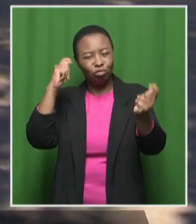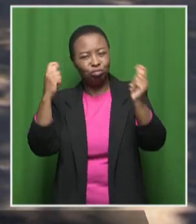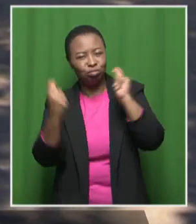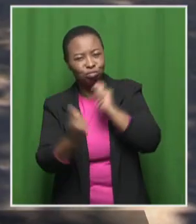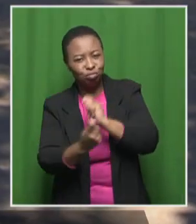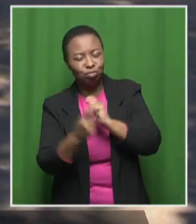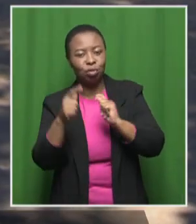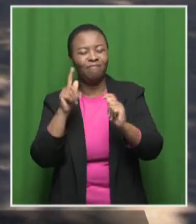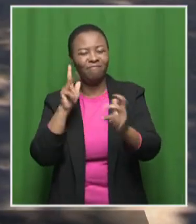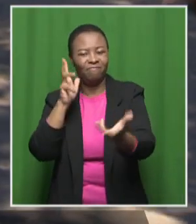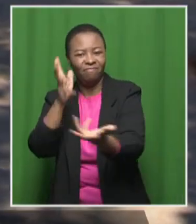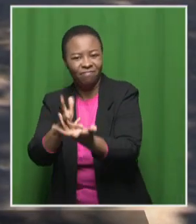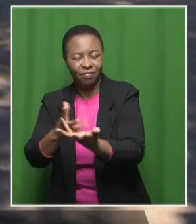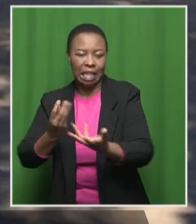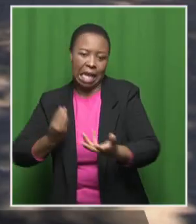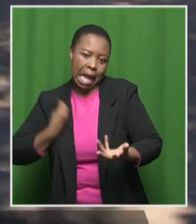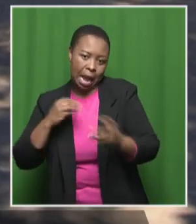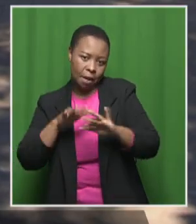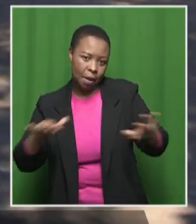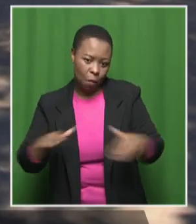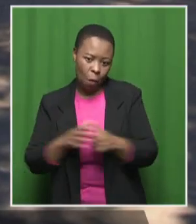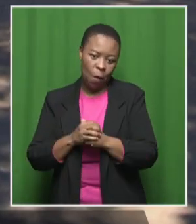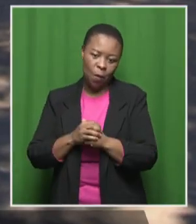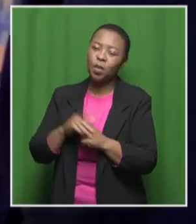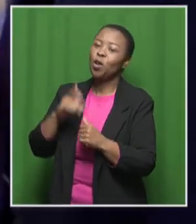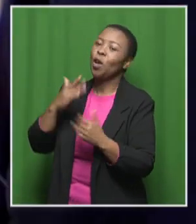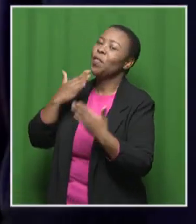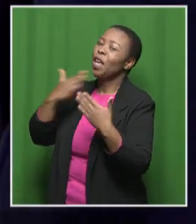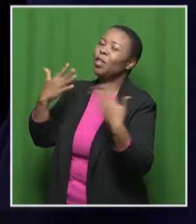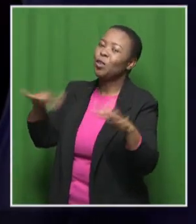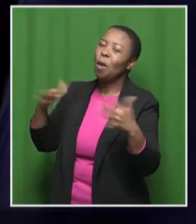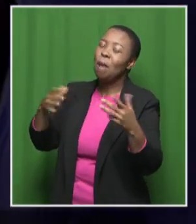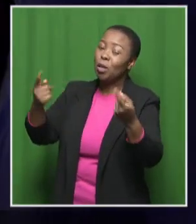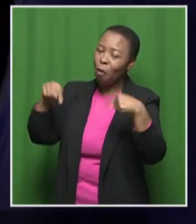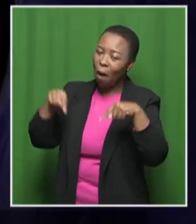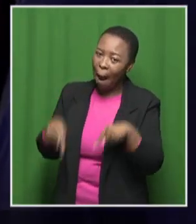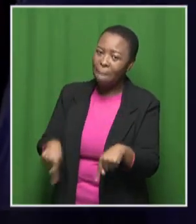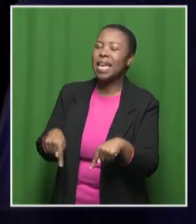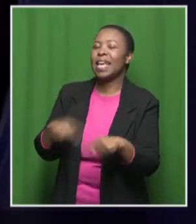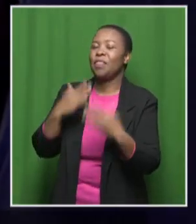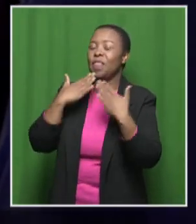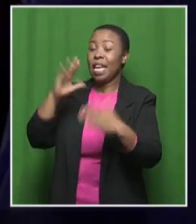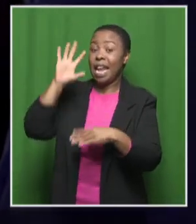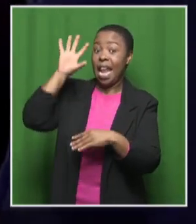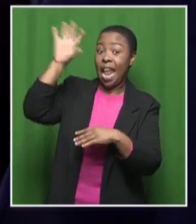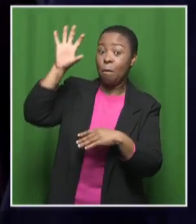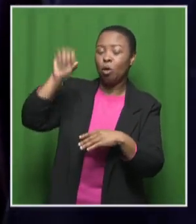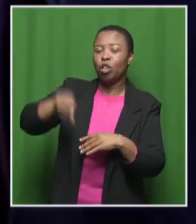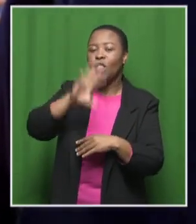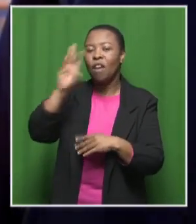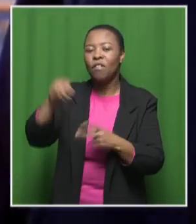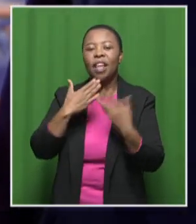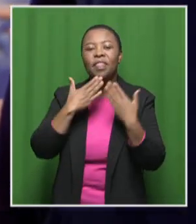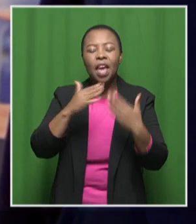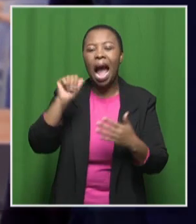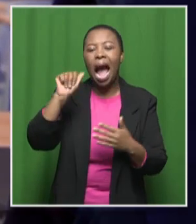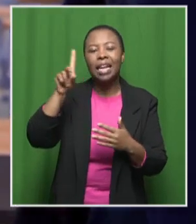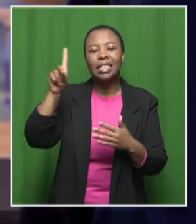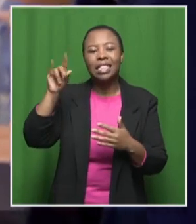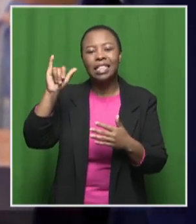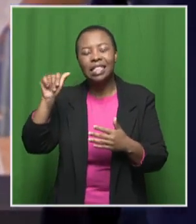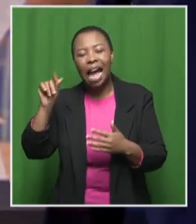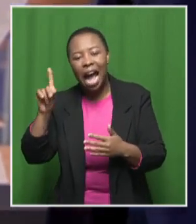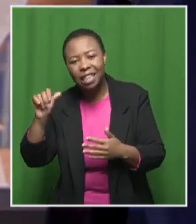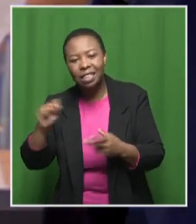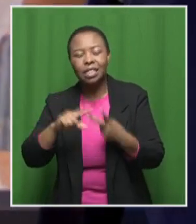youngsters. Uhuru Spectrum, Aspen Pharmacare, thank you so much for coming on board. Thank you to Netball South Africa. Thank you to Adidas. Thank you to the